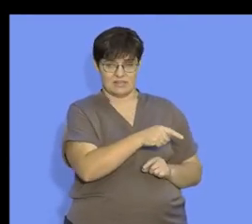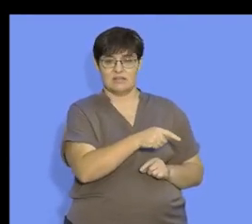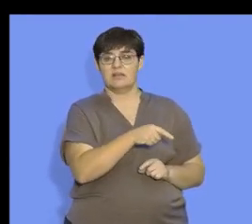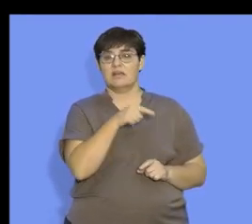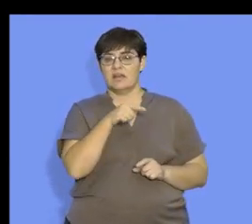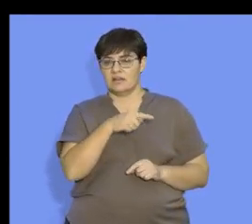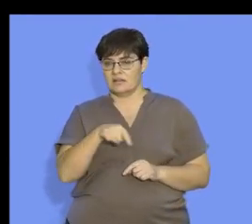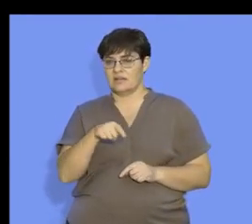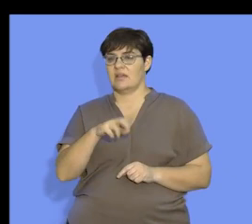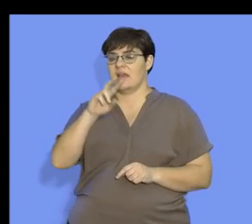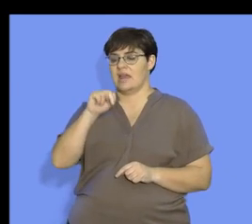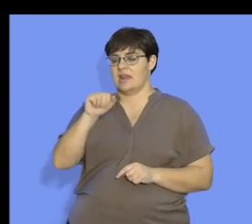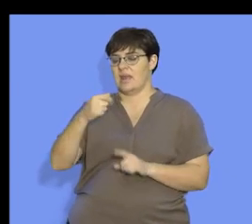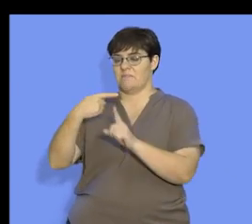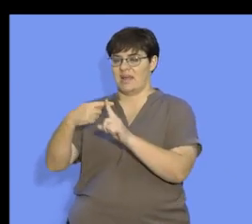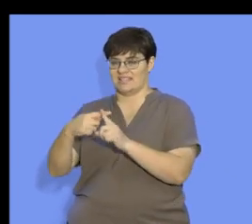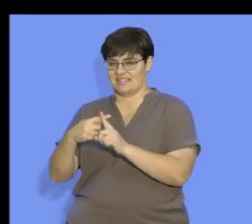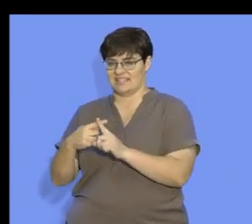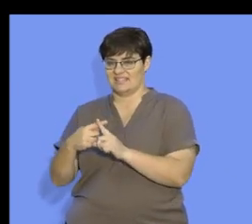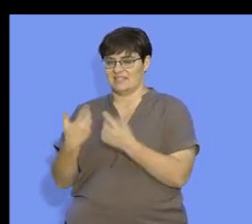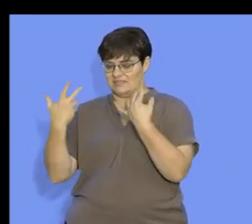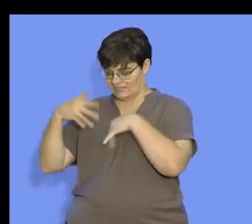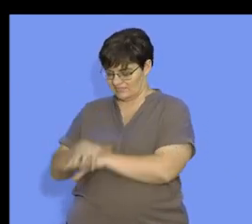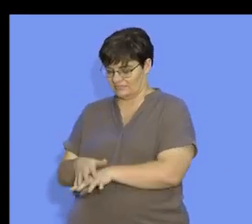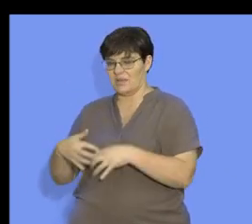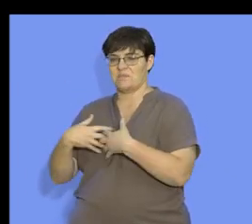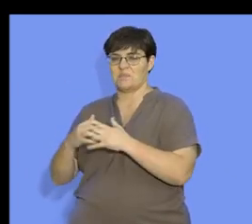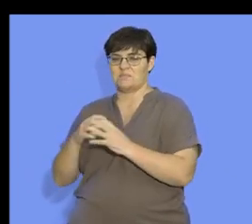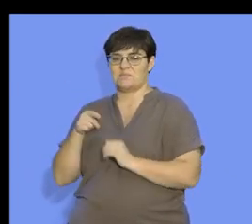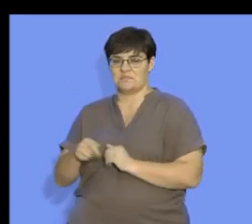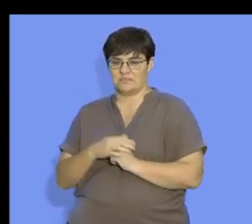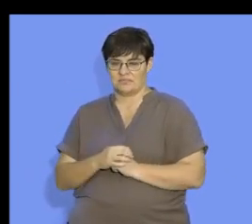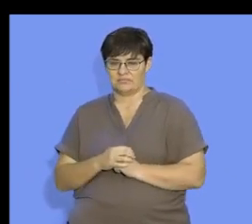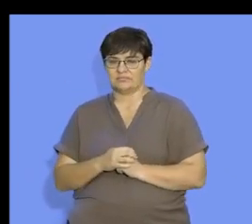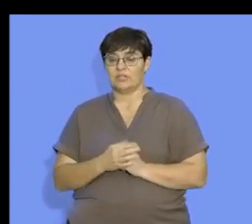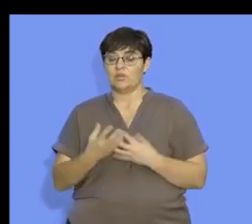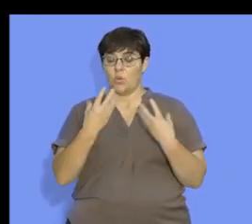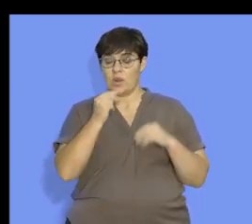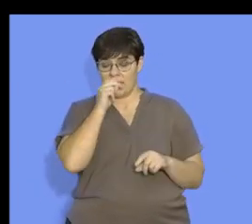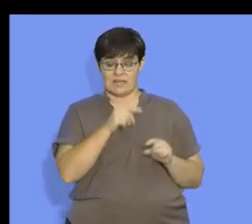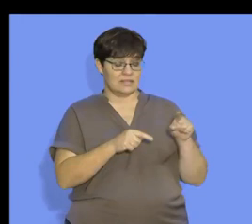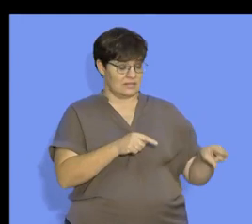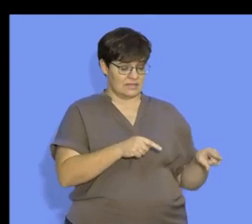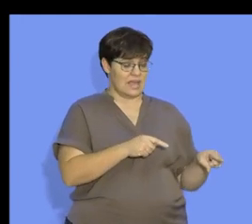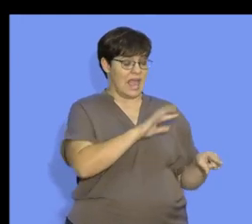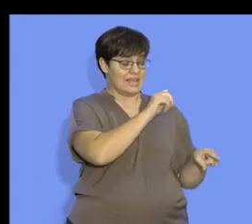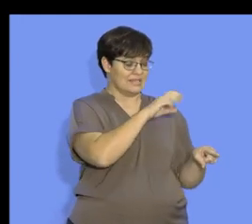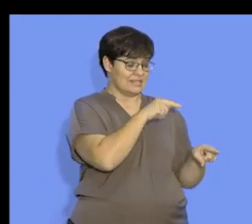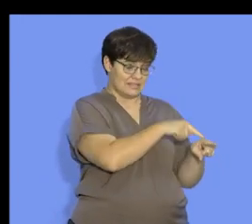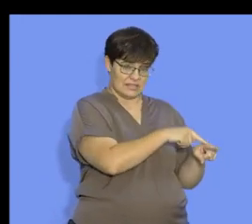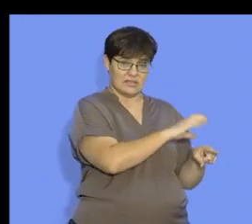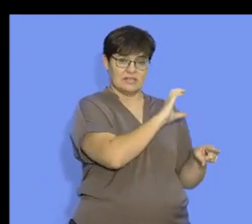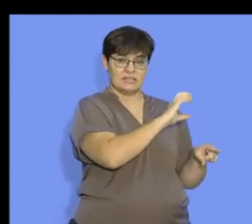the sodium, we've seen it before, Na plus. So then we'll definitely need ethanoic acid, CH3, which is a